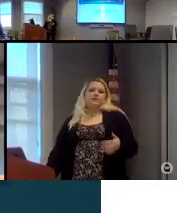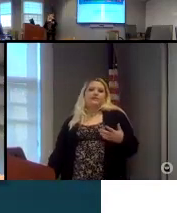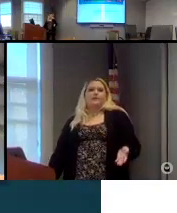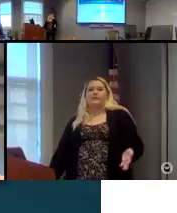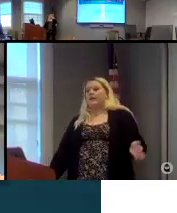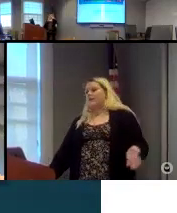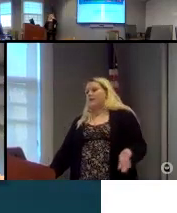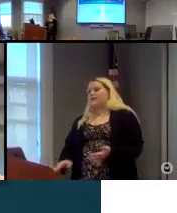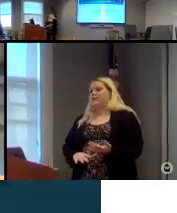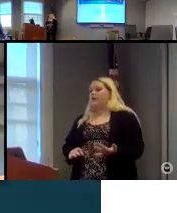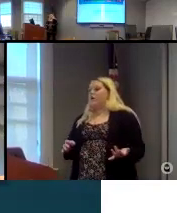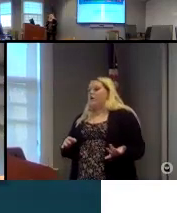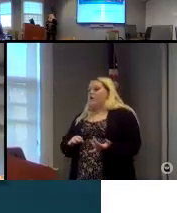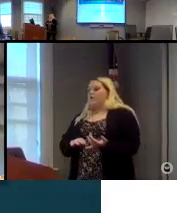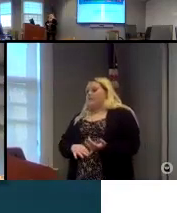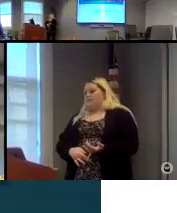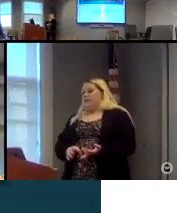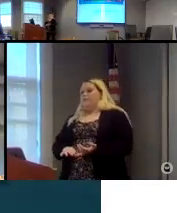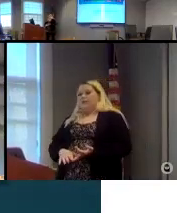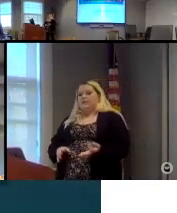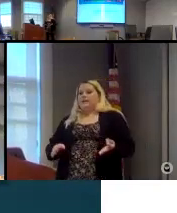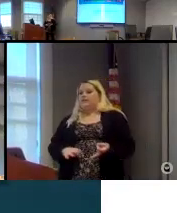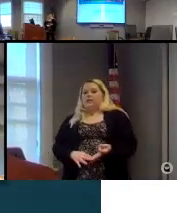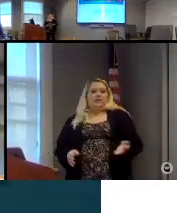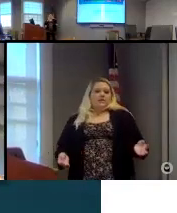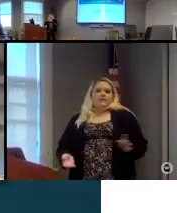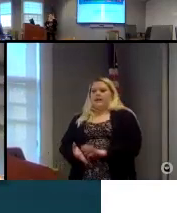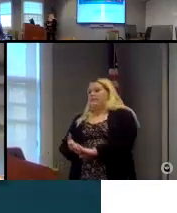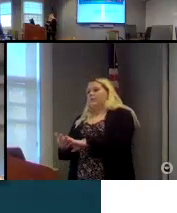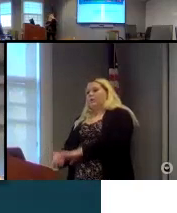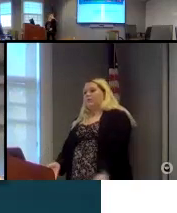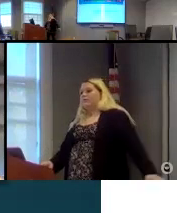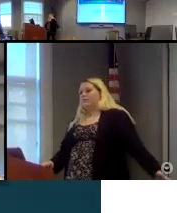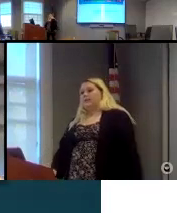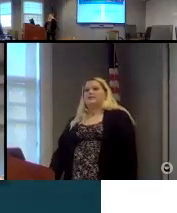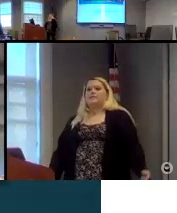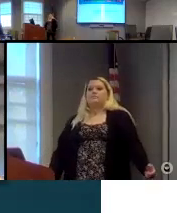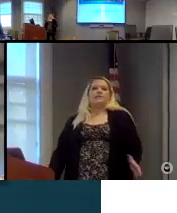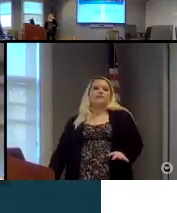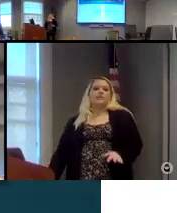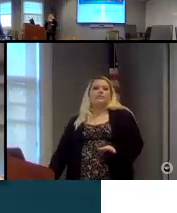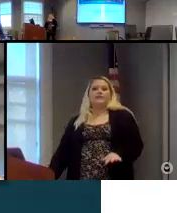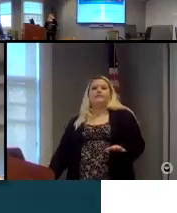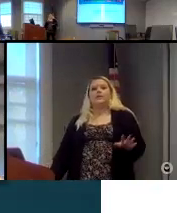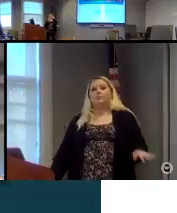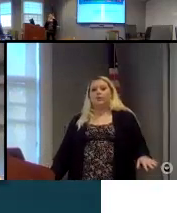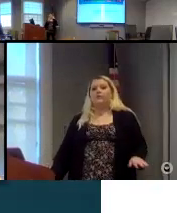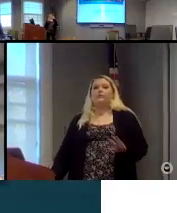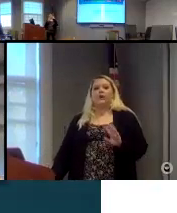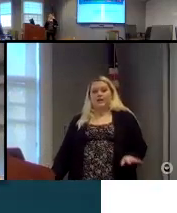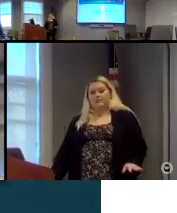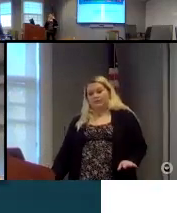these locations are significant in either civilian, religious sites, archaeological sites, or cultural sites, meaning these are places